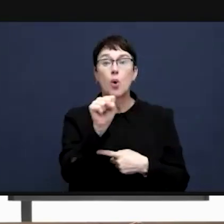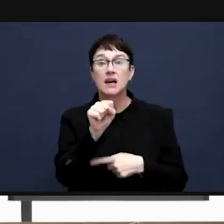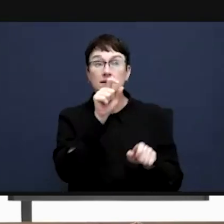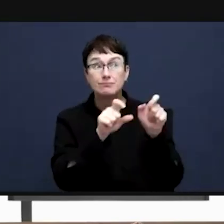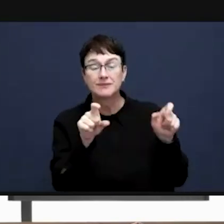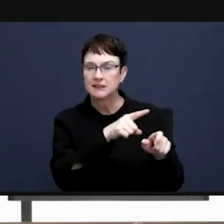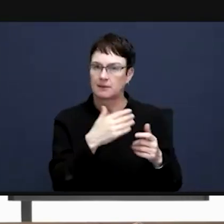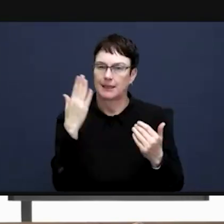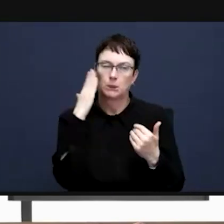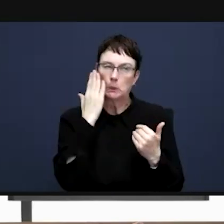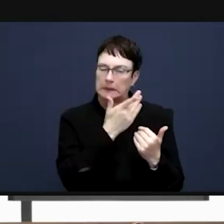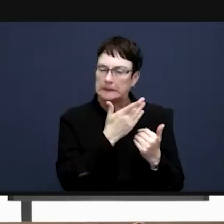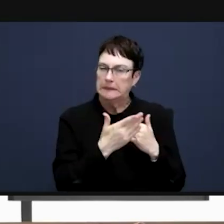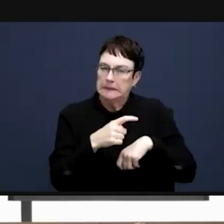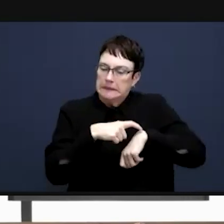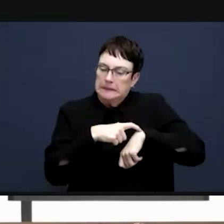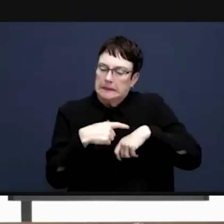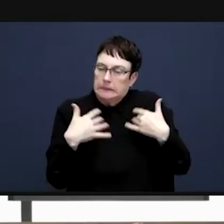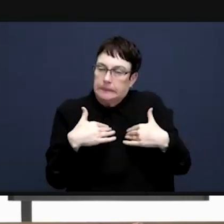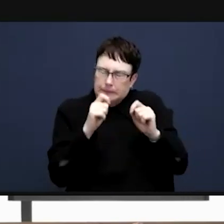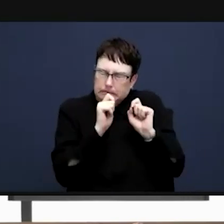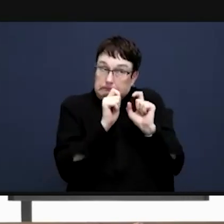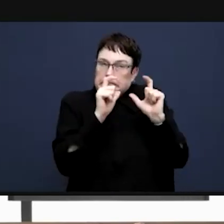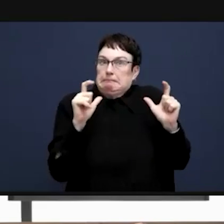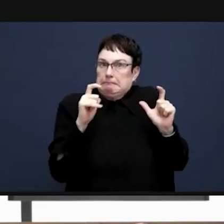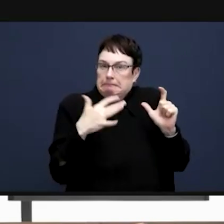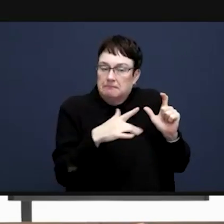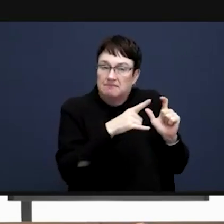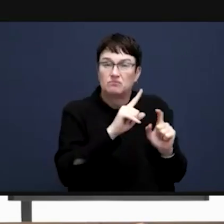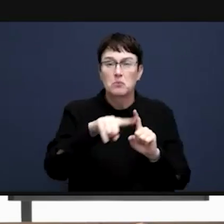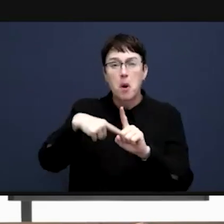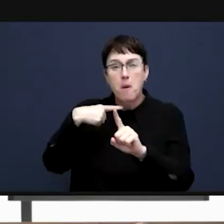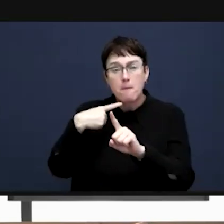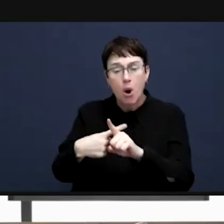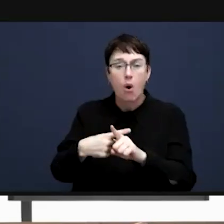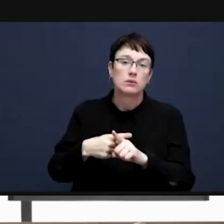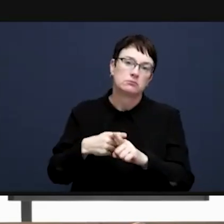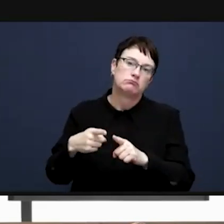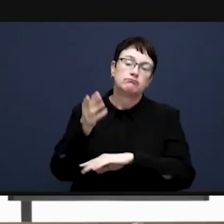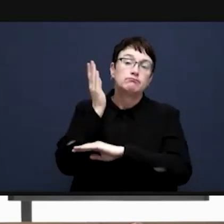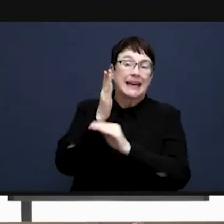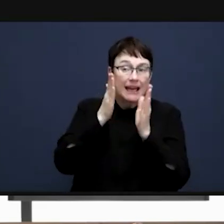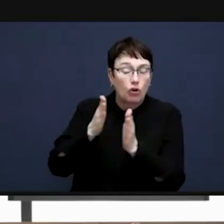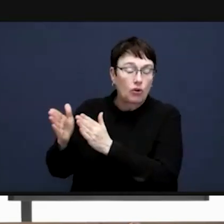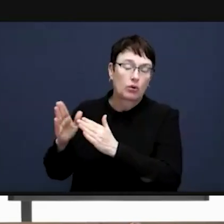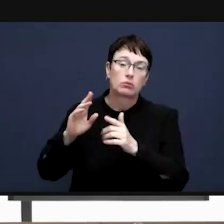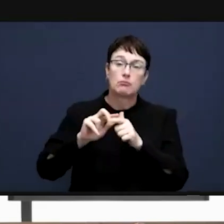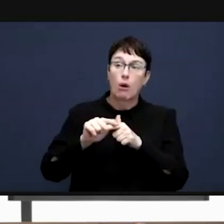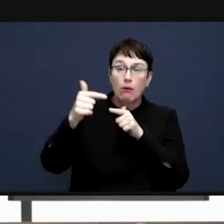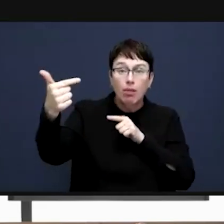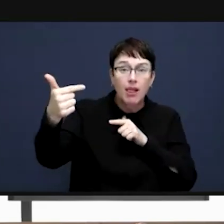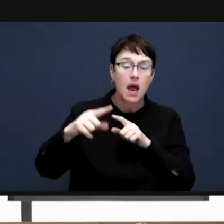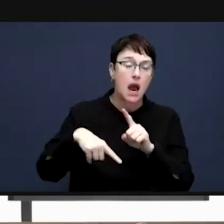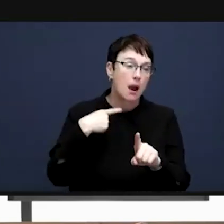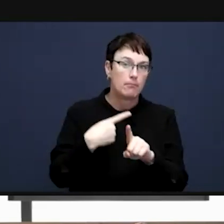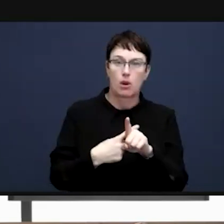very early, our speakers here and online, the interpreters, the people running with microphones, and everyone